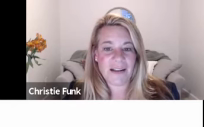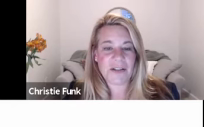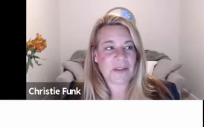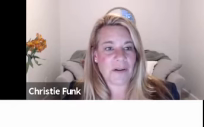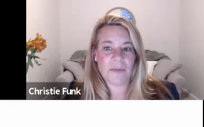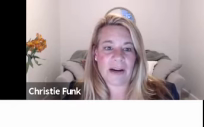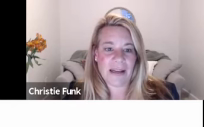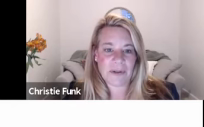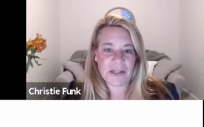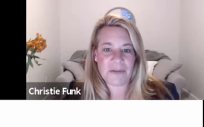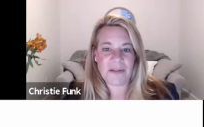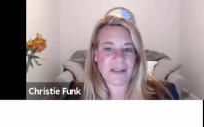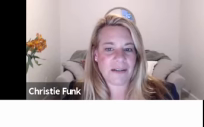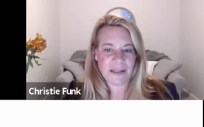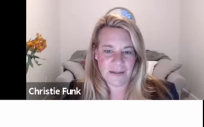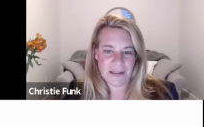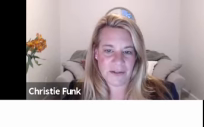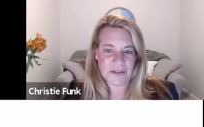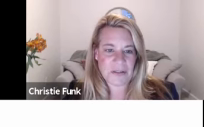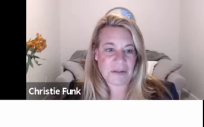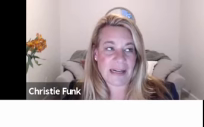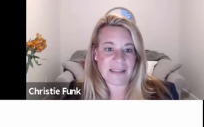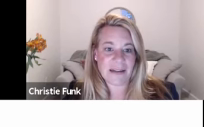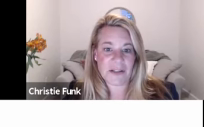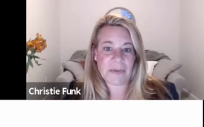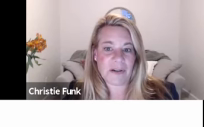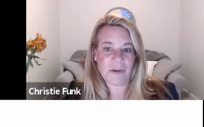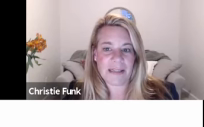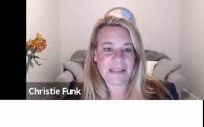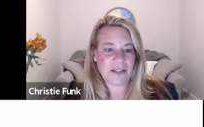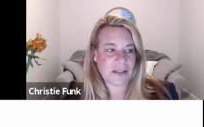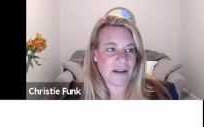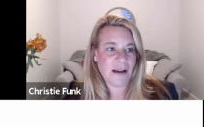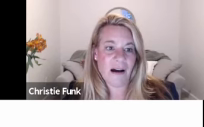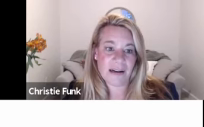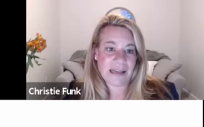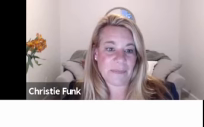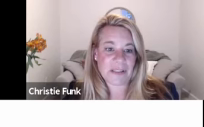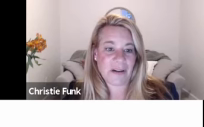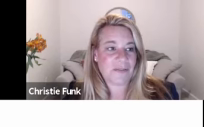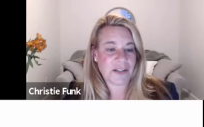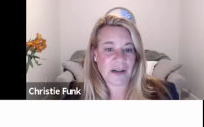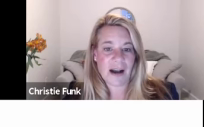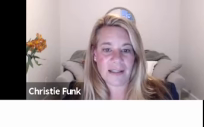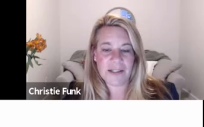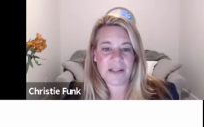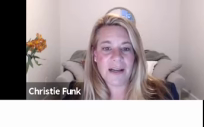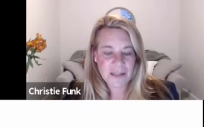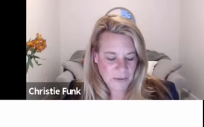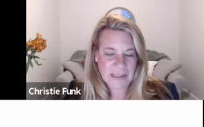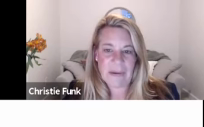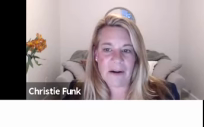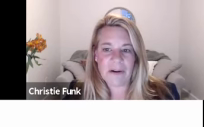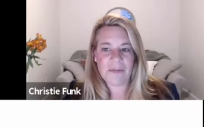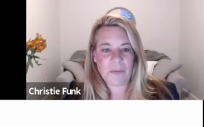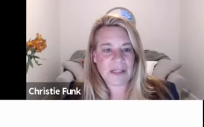in college with her own brand, where she was soon introduced to a rising entrepreneur organization on campus called Venture College.